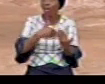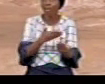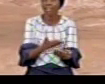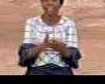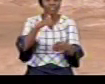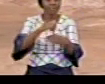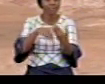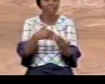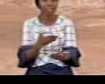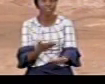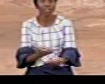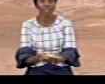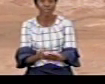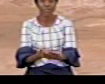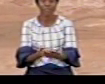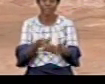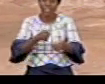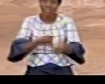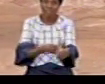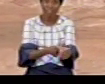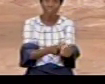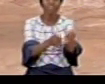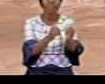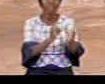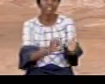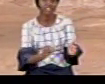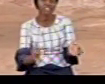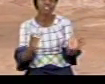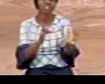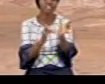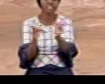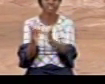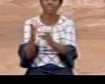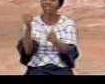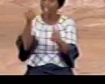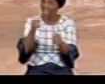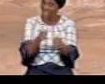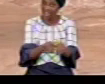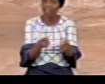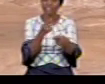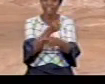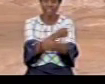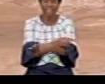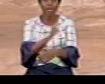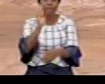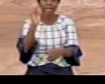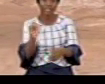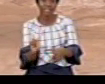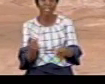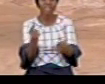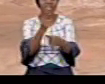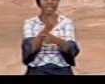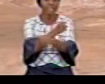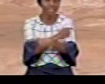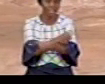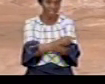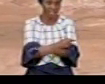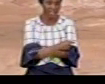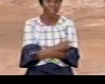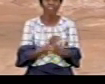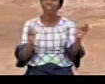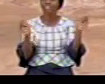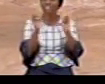all in all. Following him every day by day, every day by